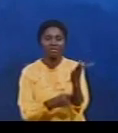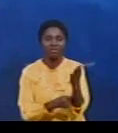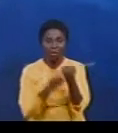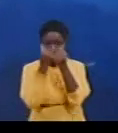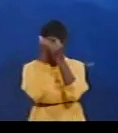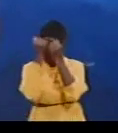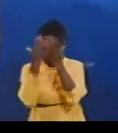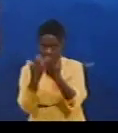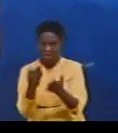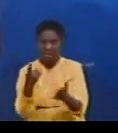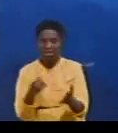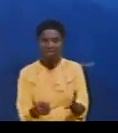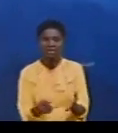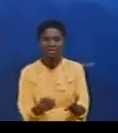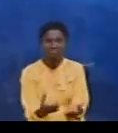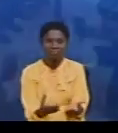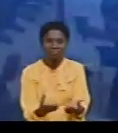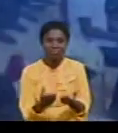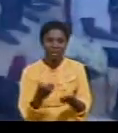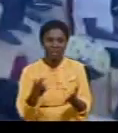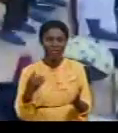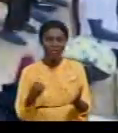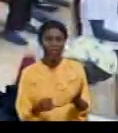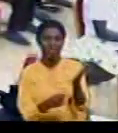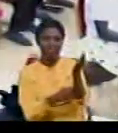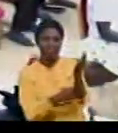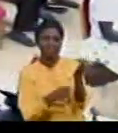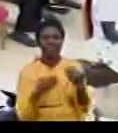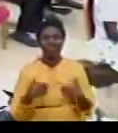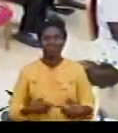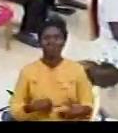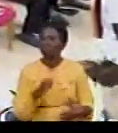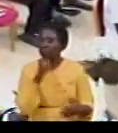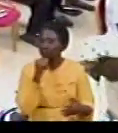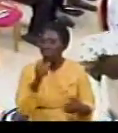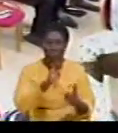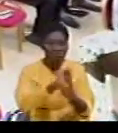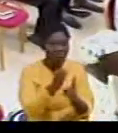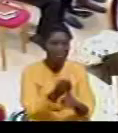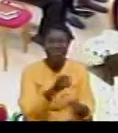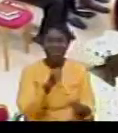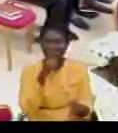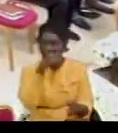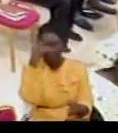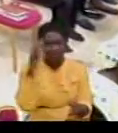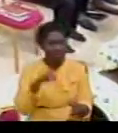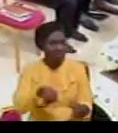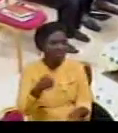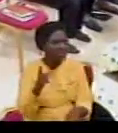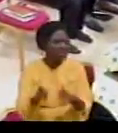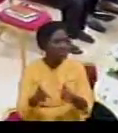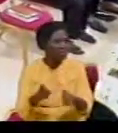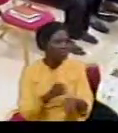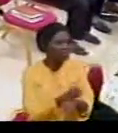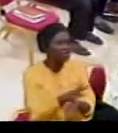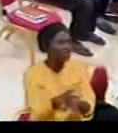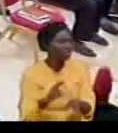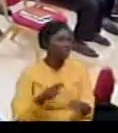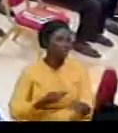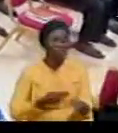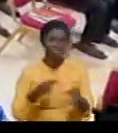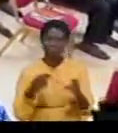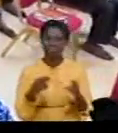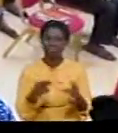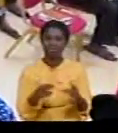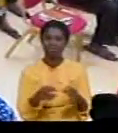the flesh, not environment, not because other people influenced us. After